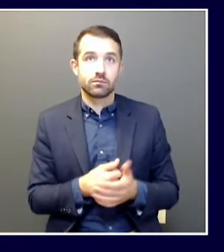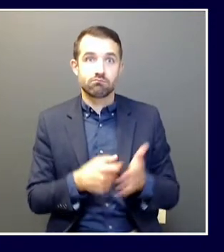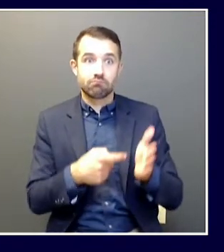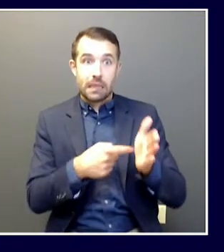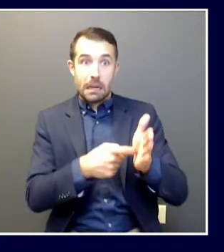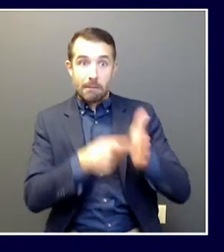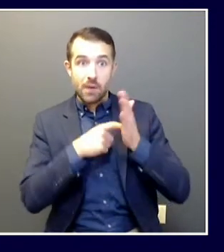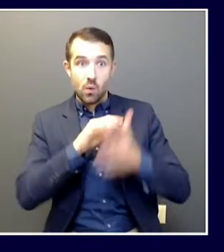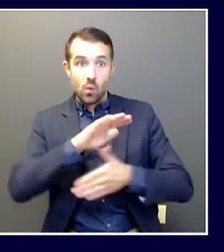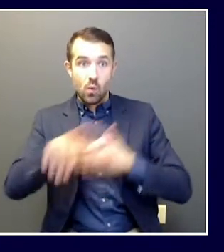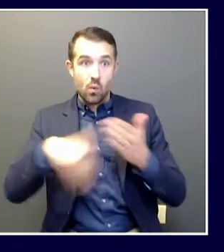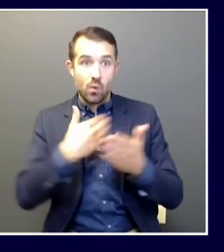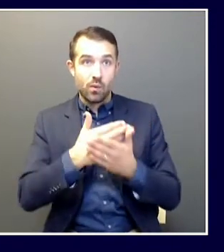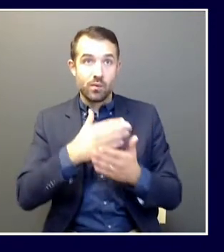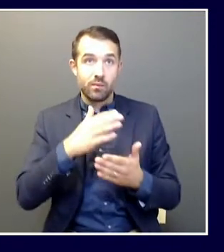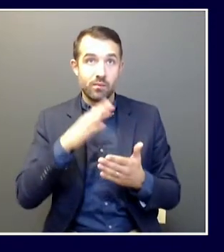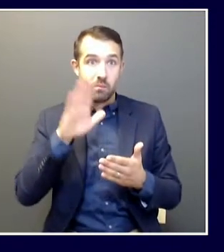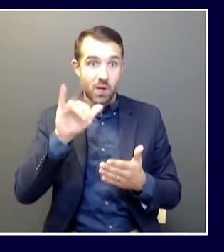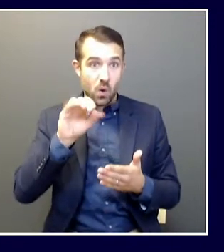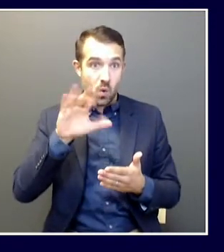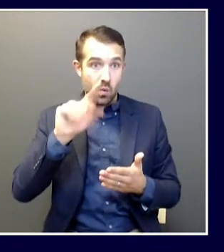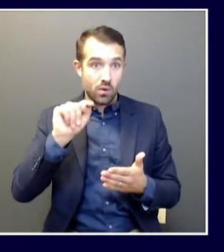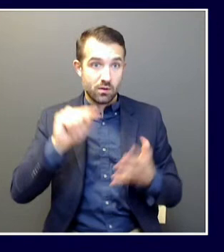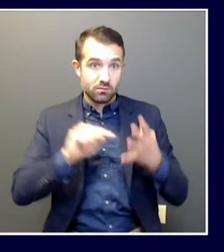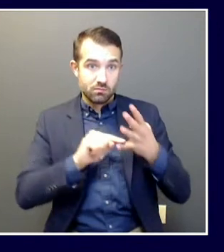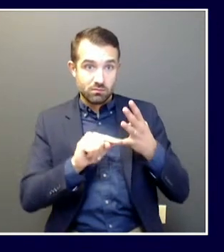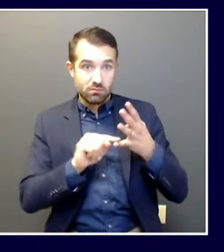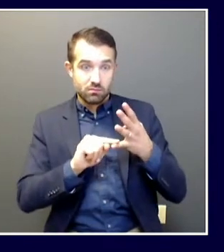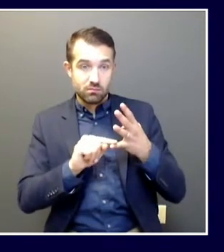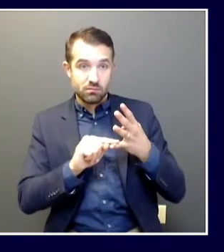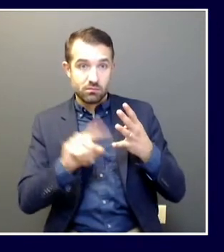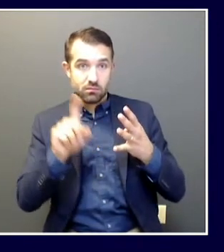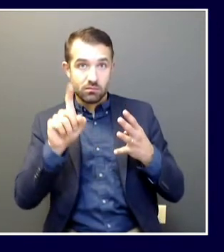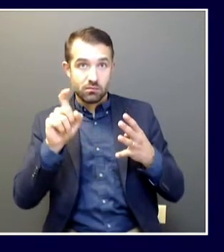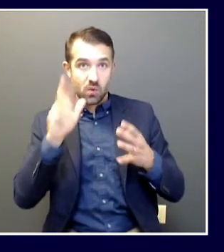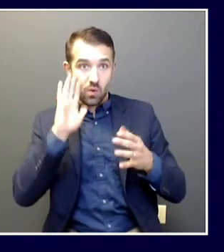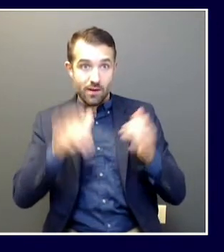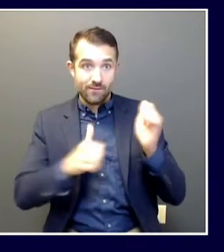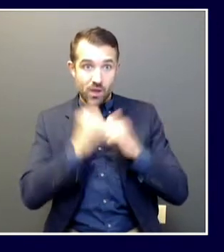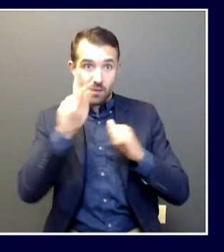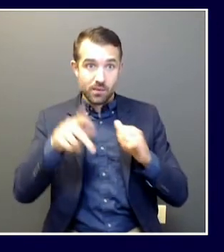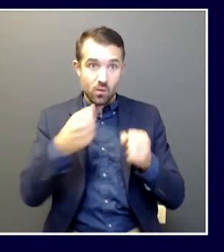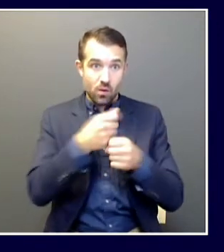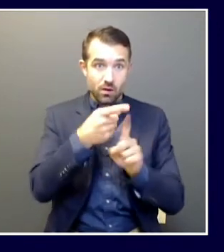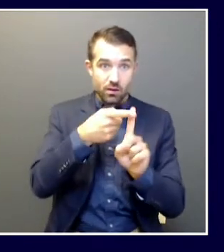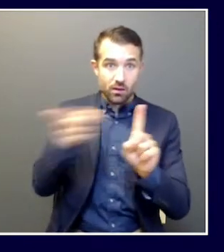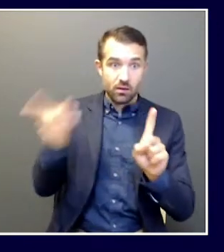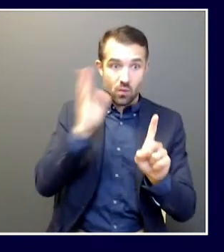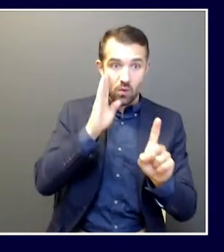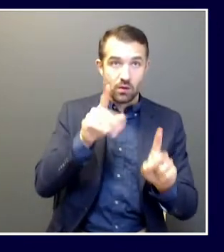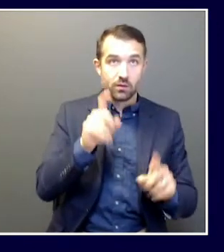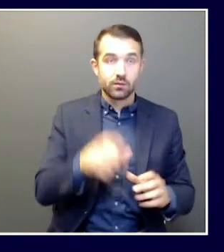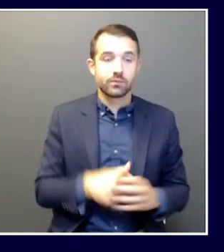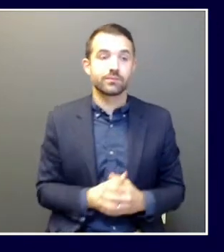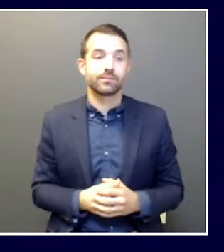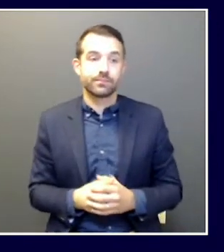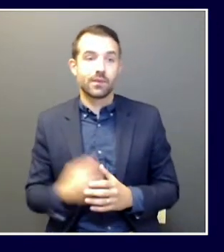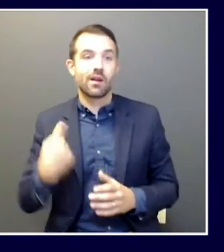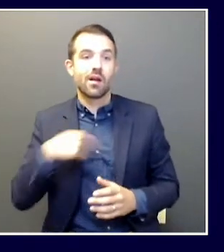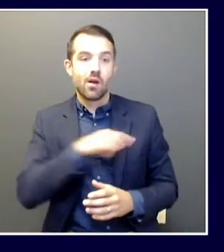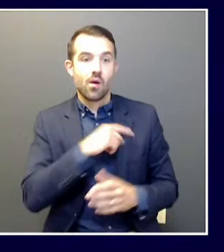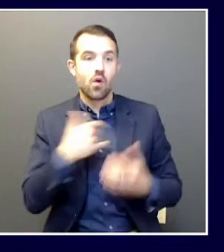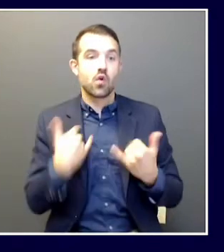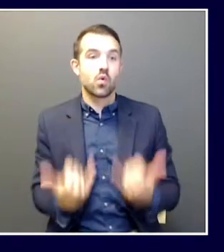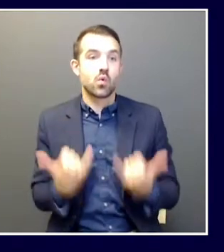there? So I am going to say that we are currently operating under the emergency rule. There was